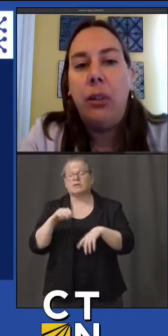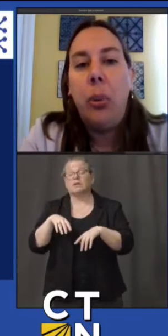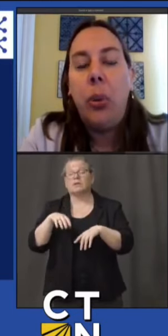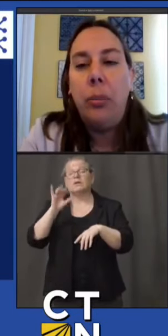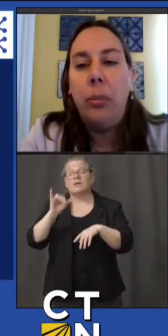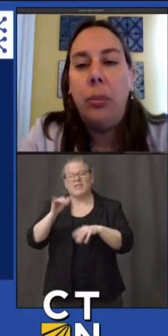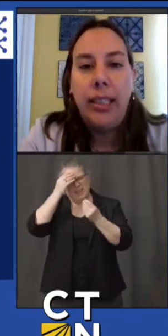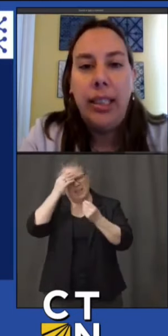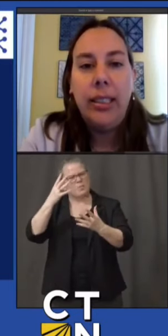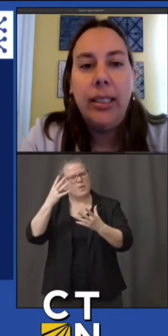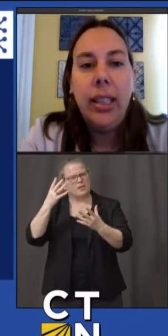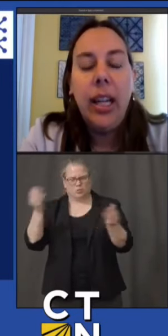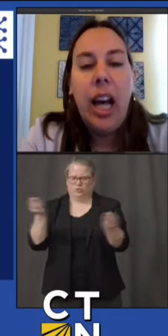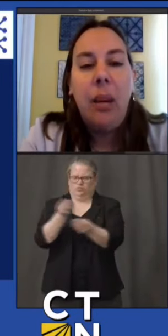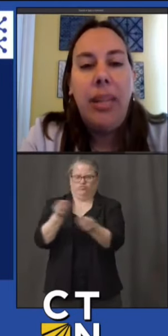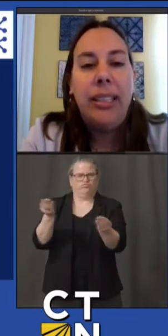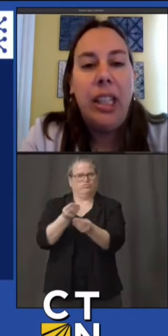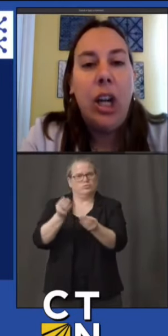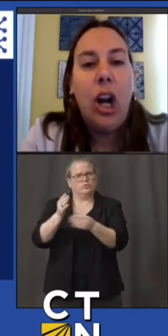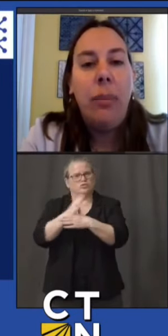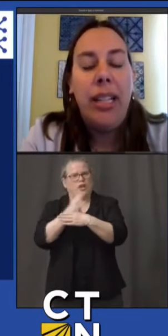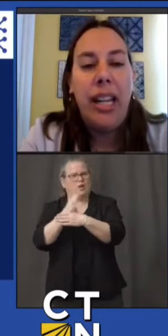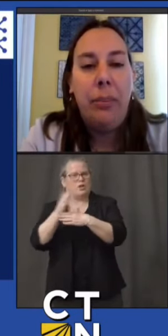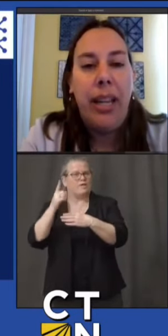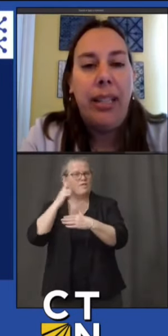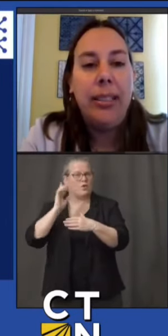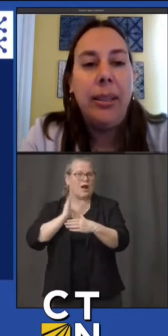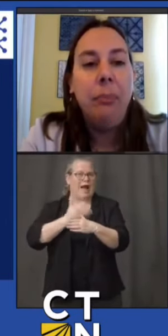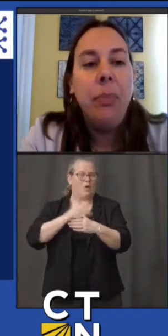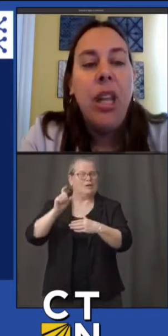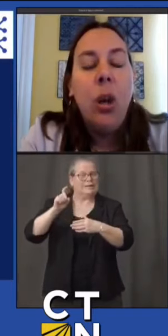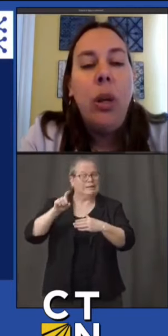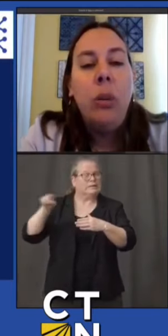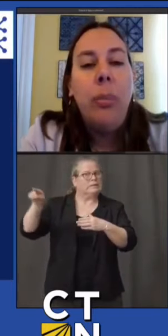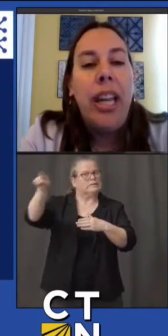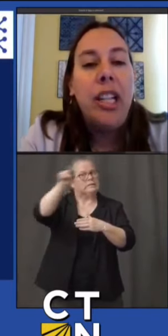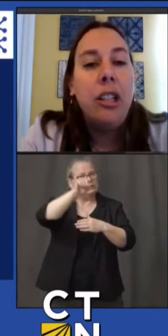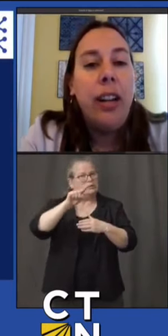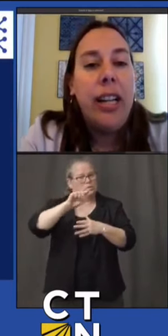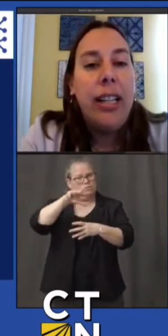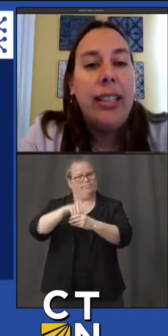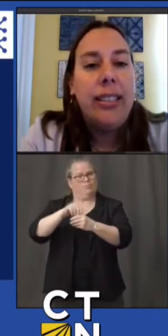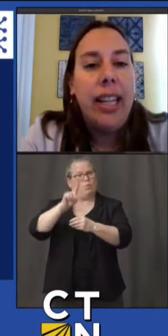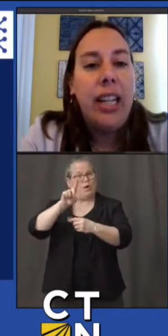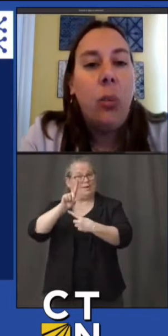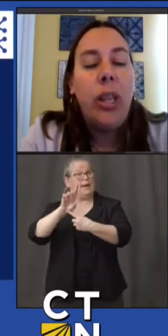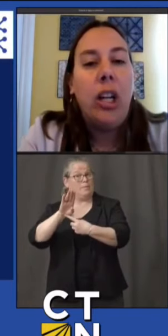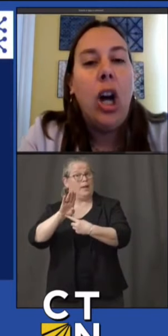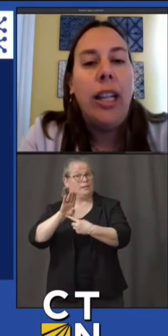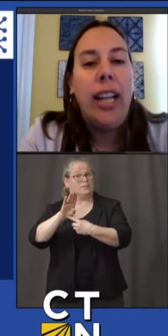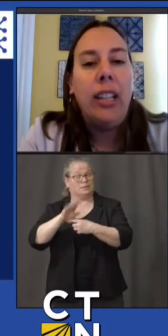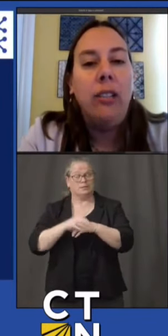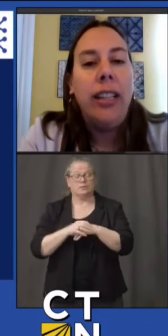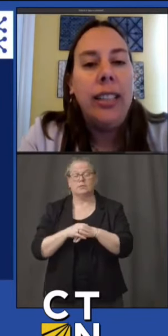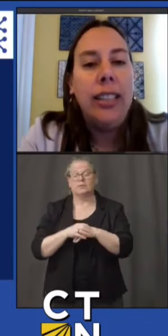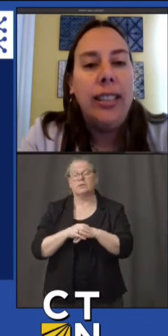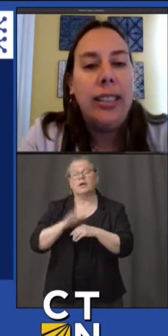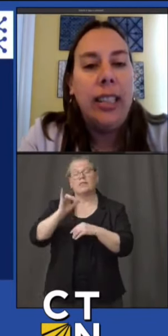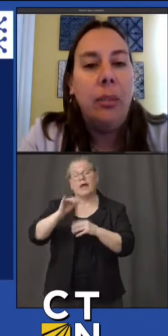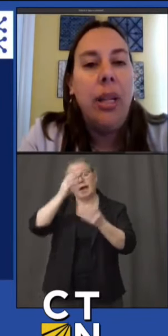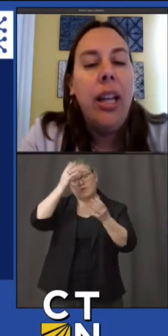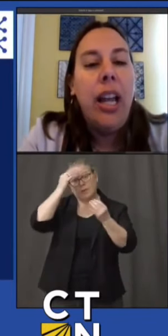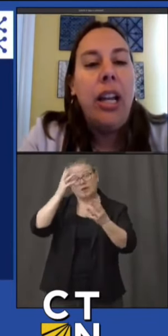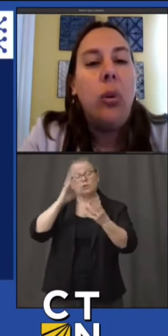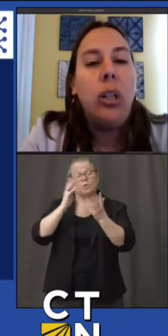of our reportable conditions and is in a common database. We will be integrating this data with our contact tracing